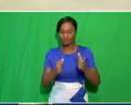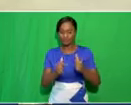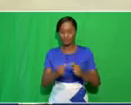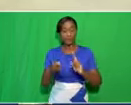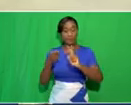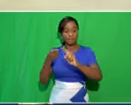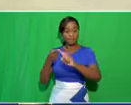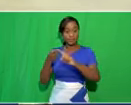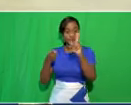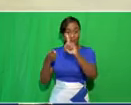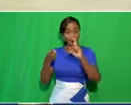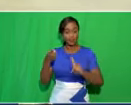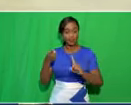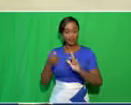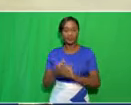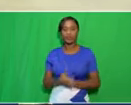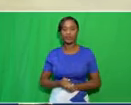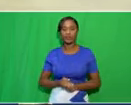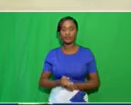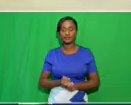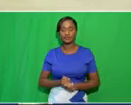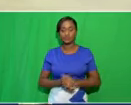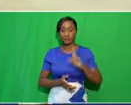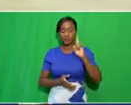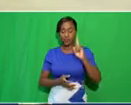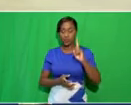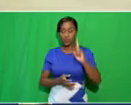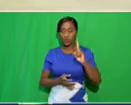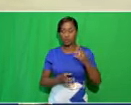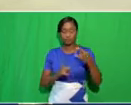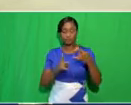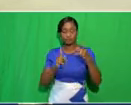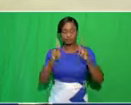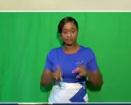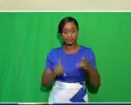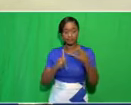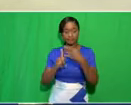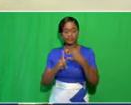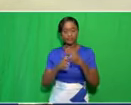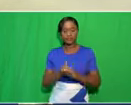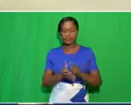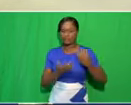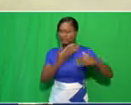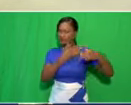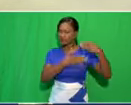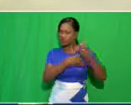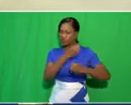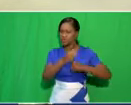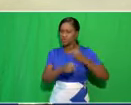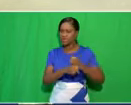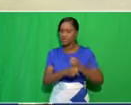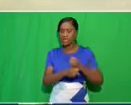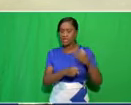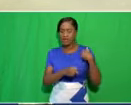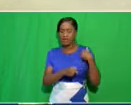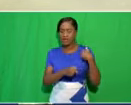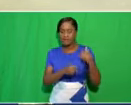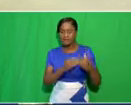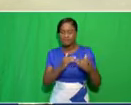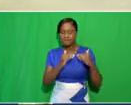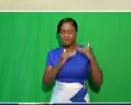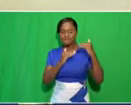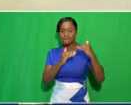first question, one of our viewers on Zoom has said, a couple of years ago, there was a progressive step